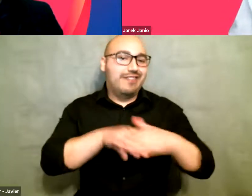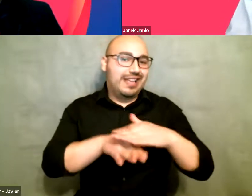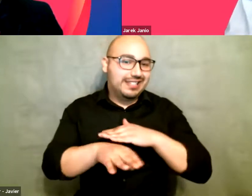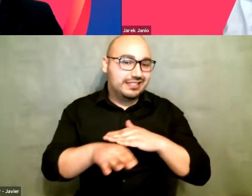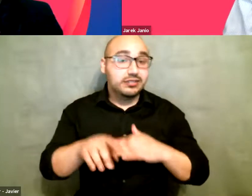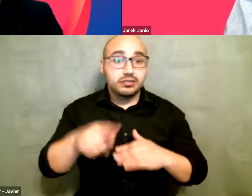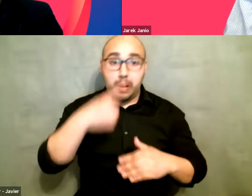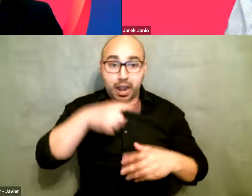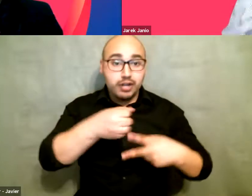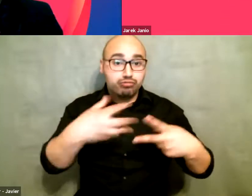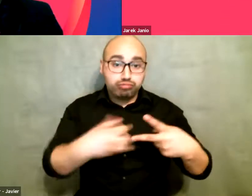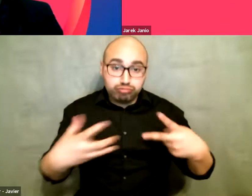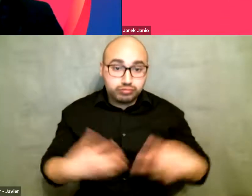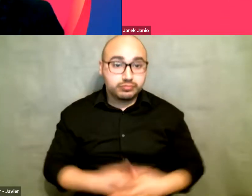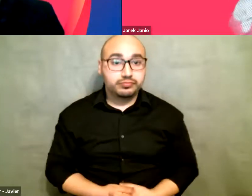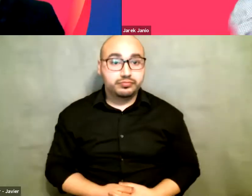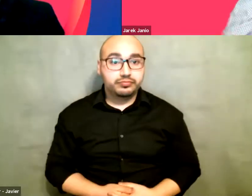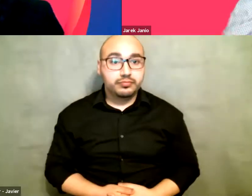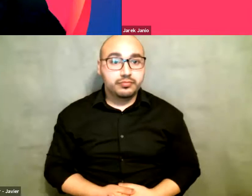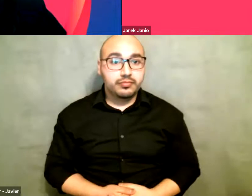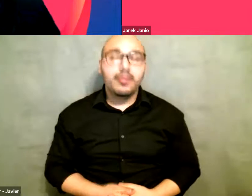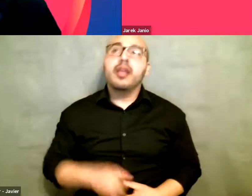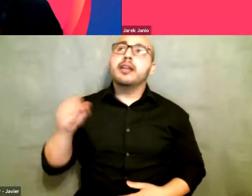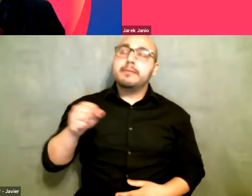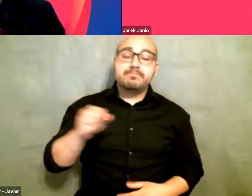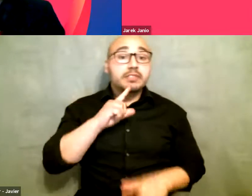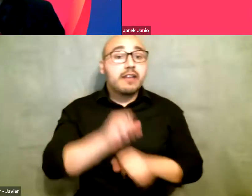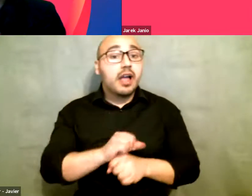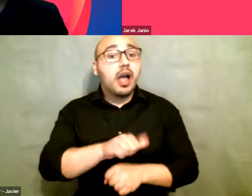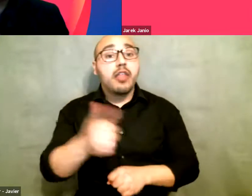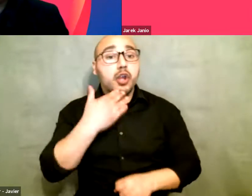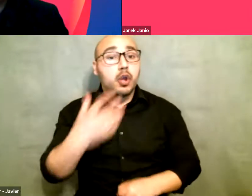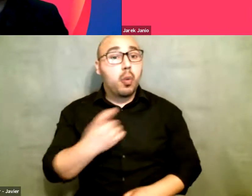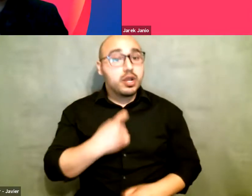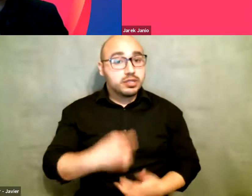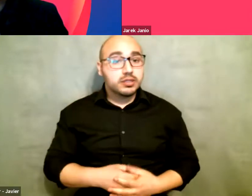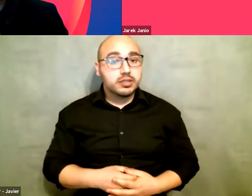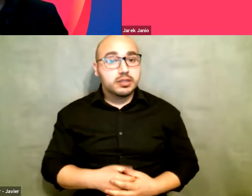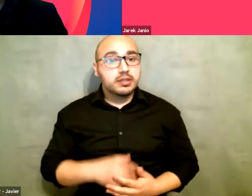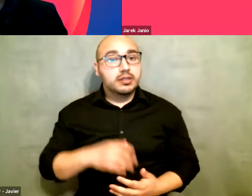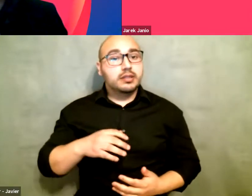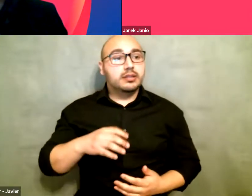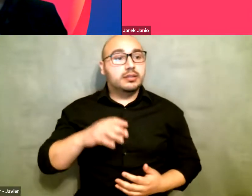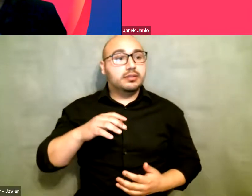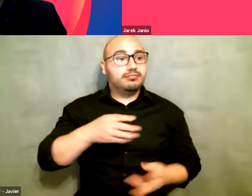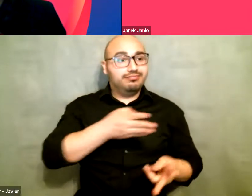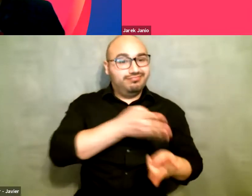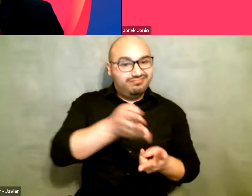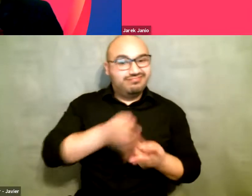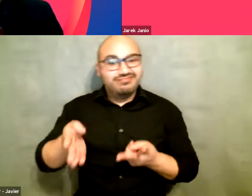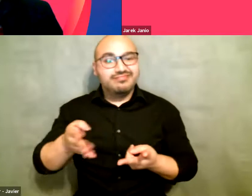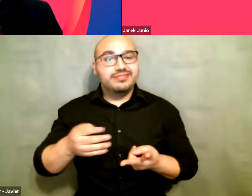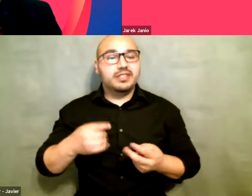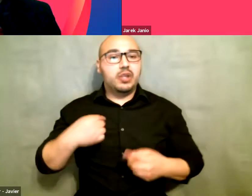please address these. Yes, definitely. Another great question, right? So this is another place where I feel